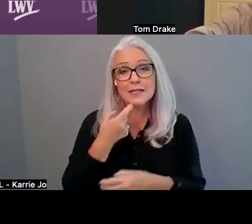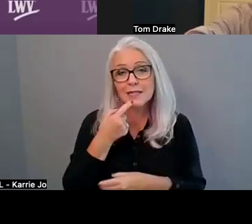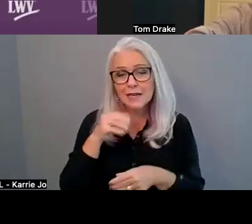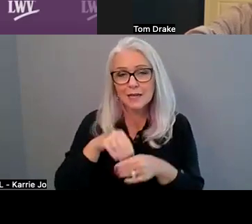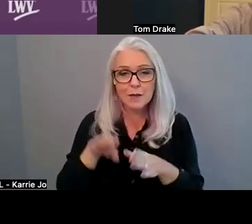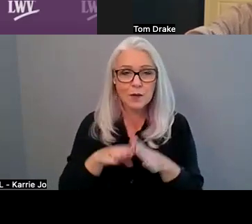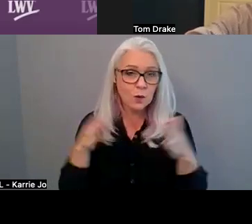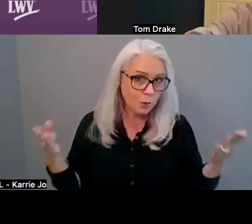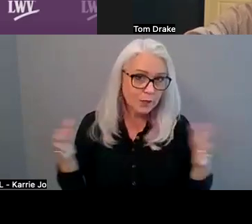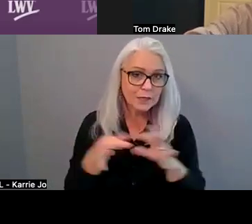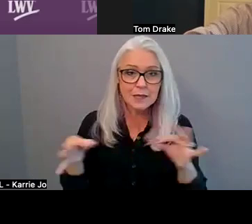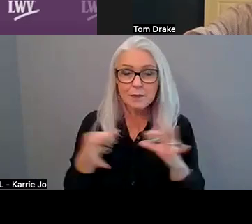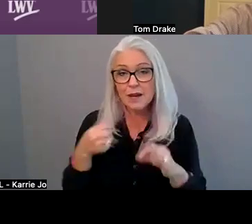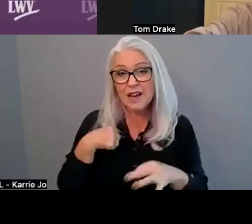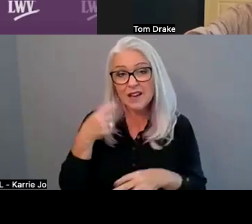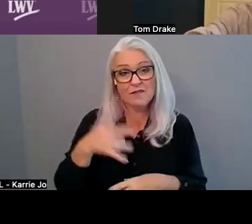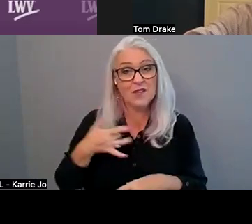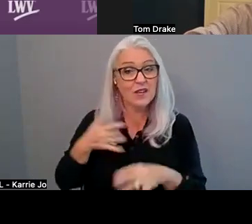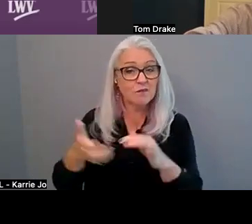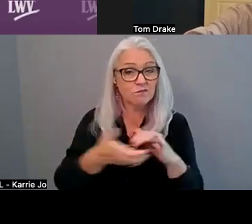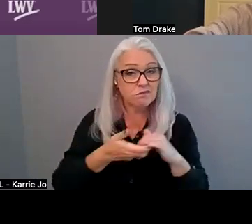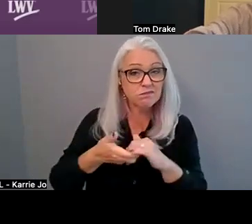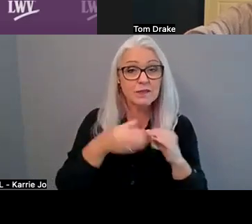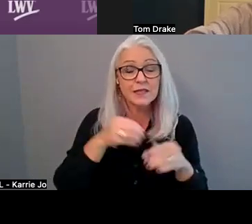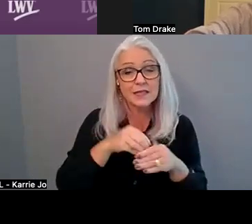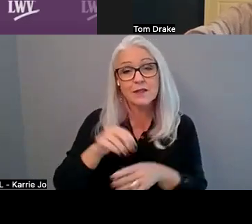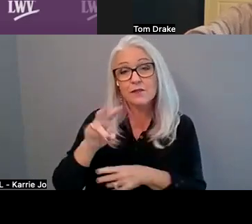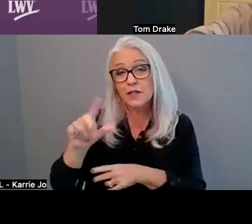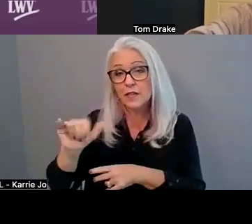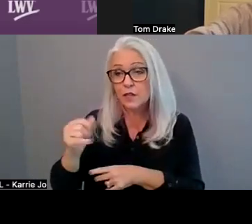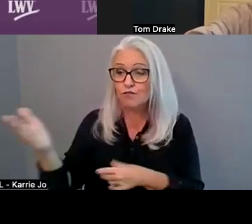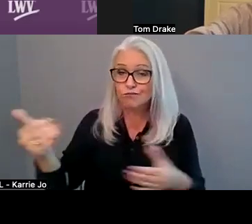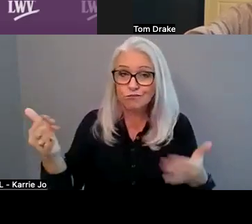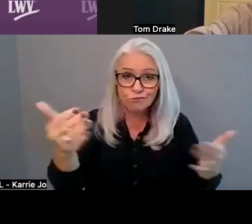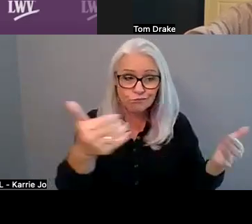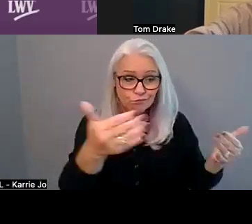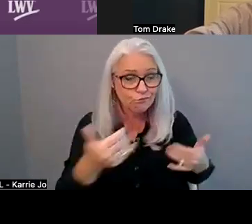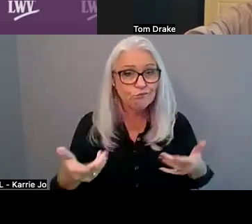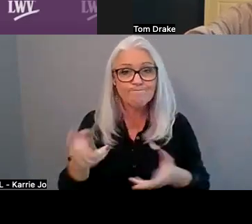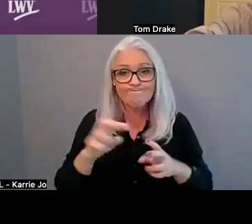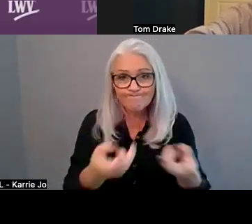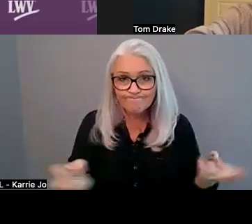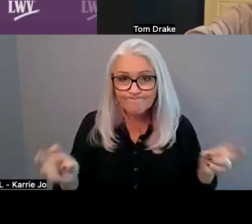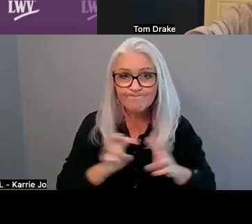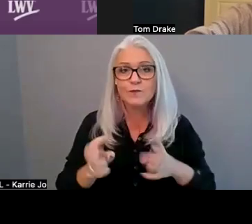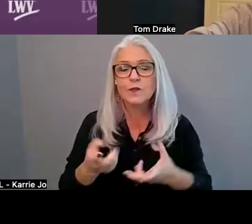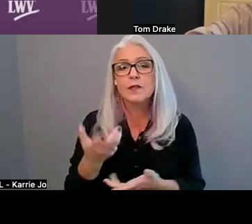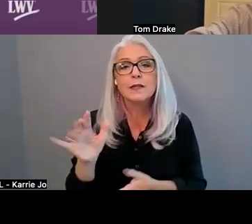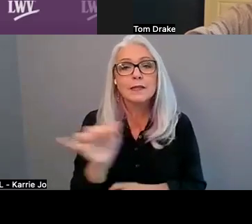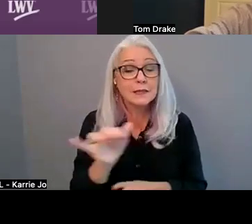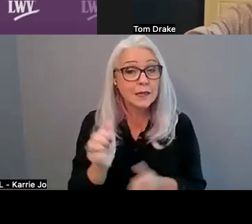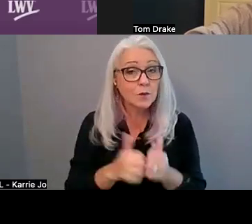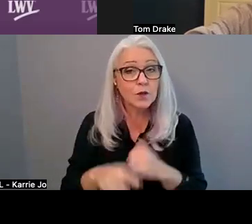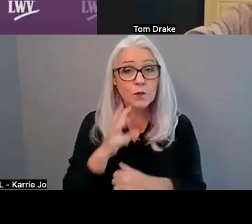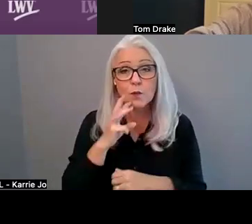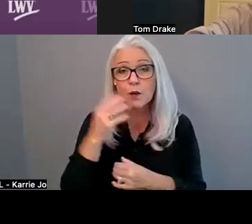mayor is the collaborator of the village. It's the person who's going to bring people to the table, even including the waterfront, where we have several